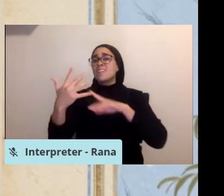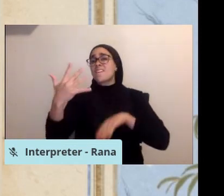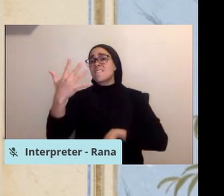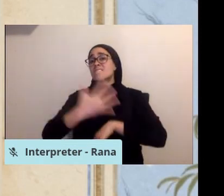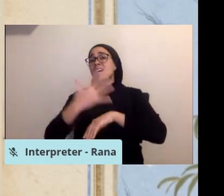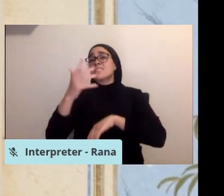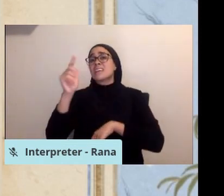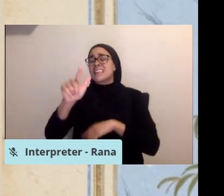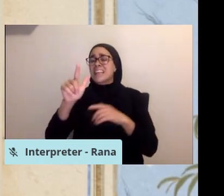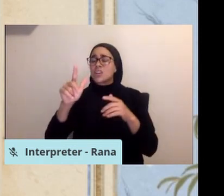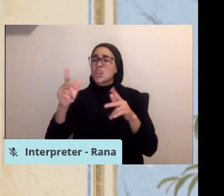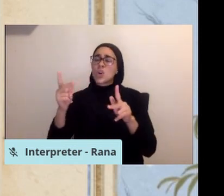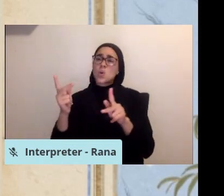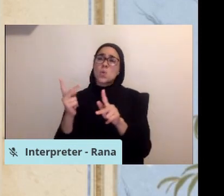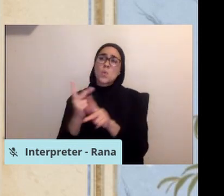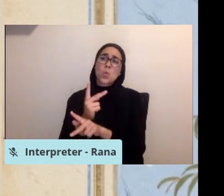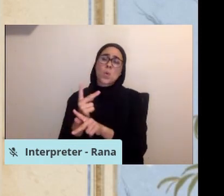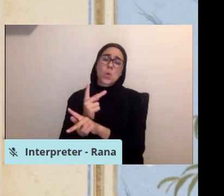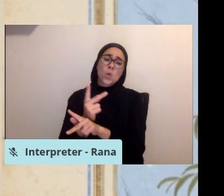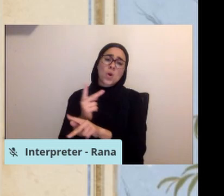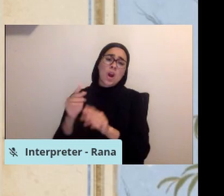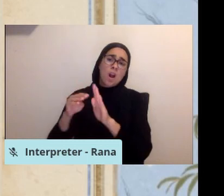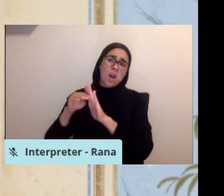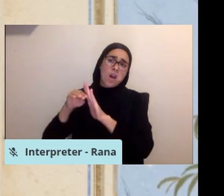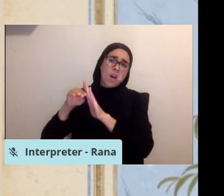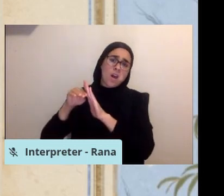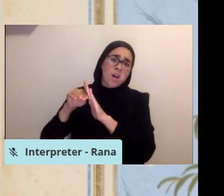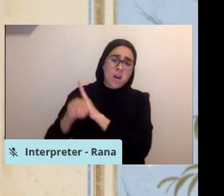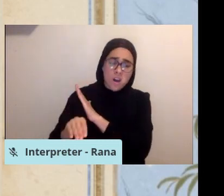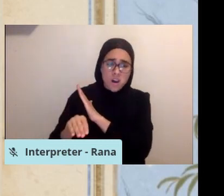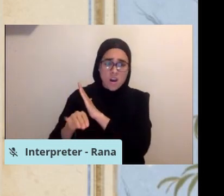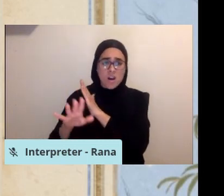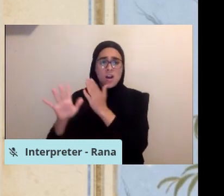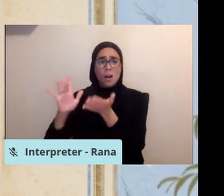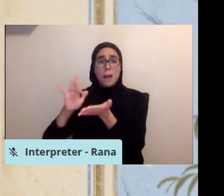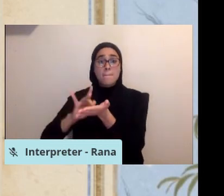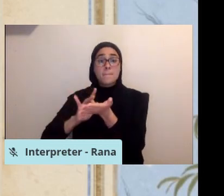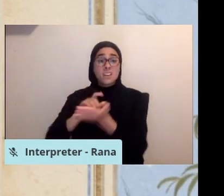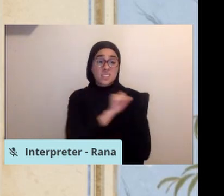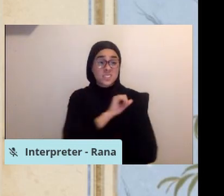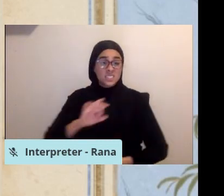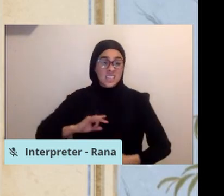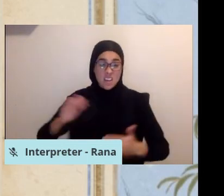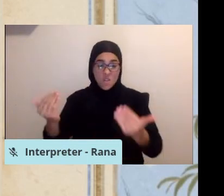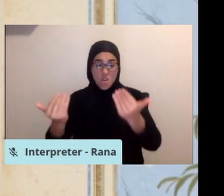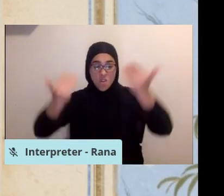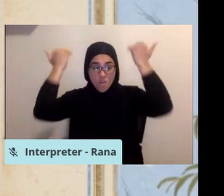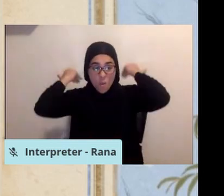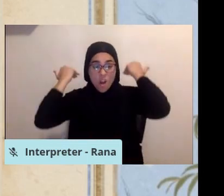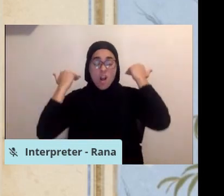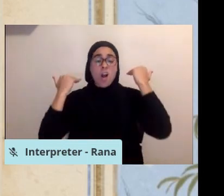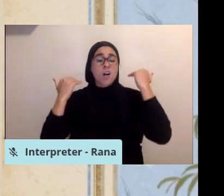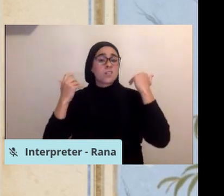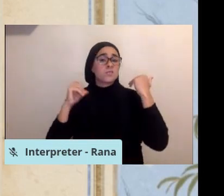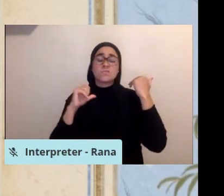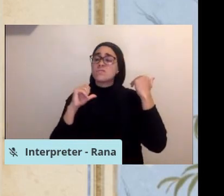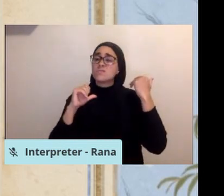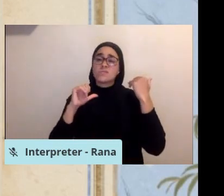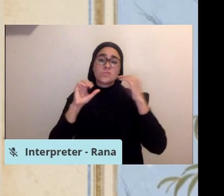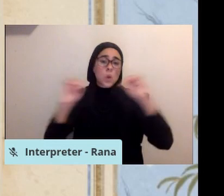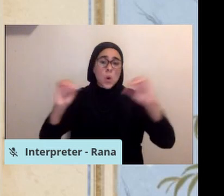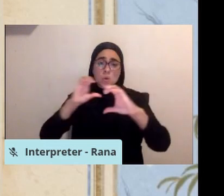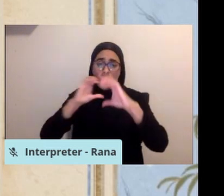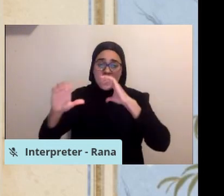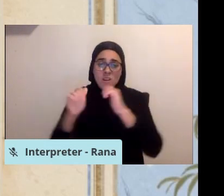condition really began to deteriorate. The medical staff were overwhelmed. There was very little communication with us. We